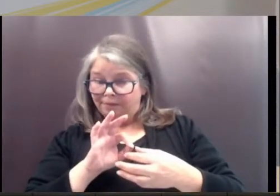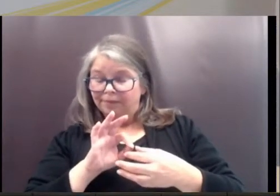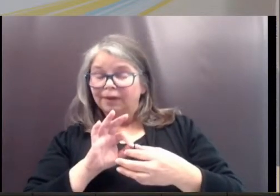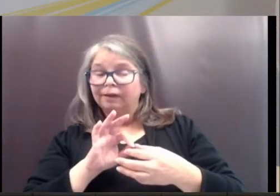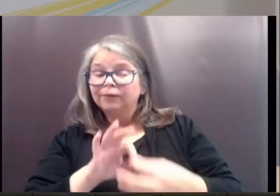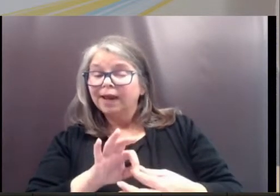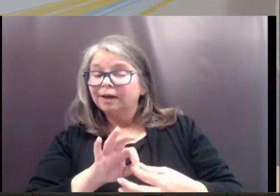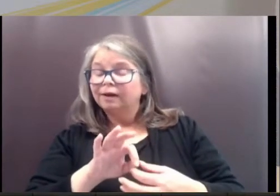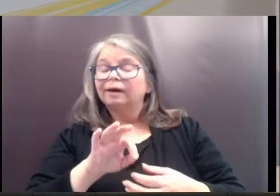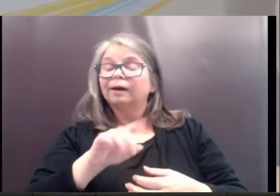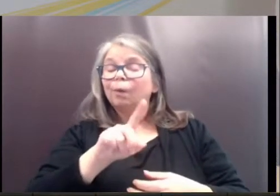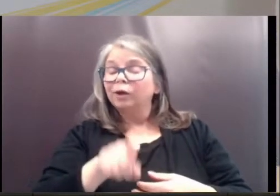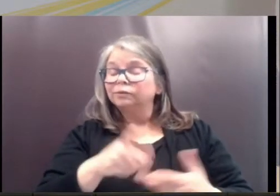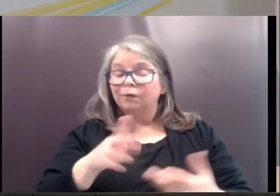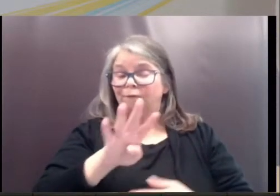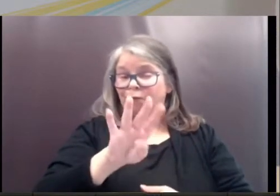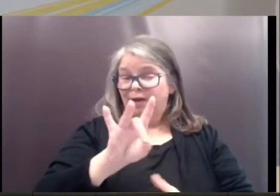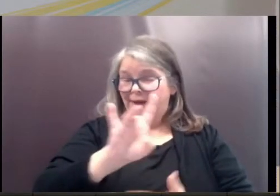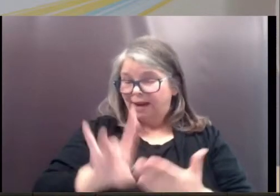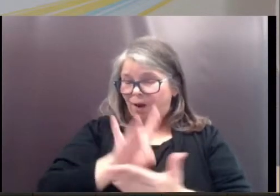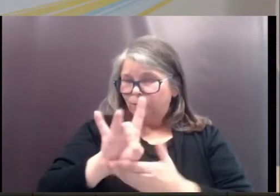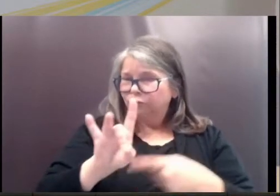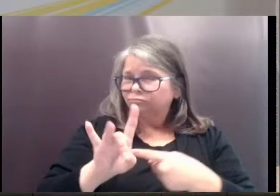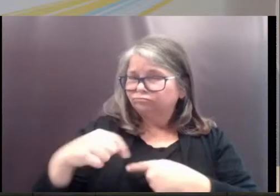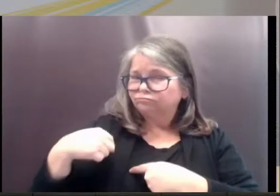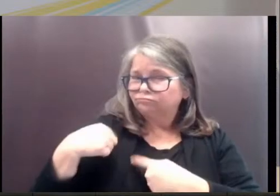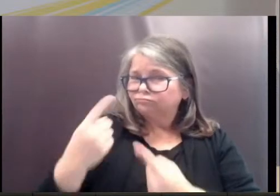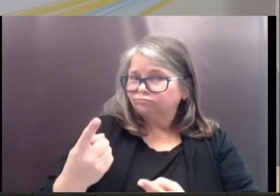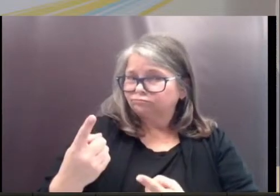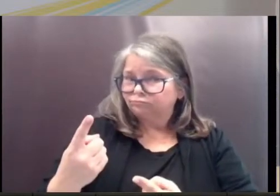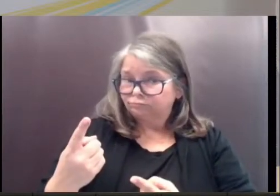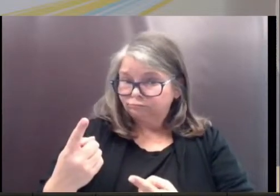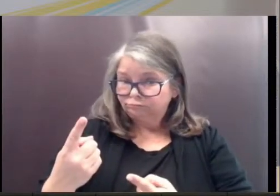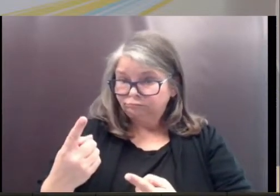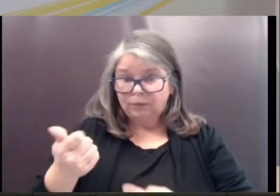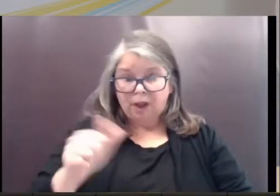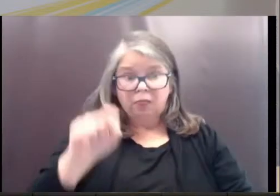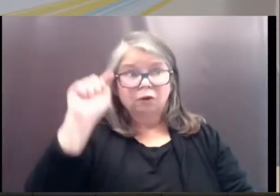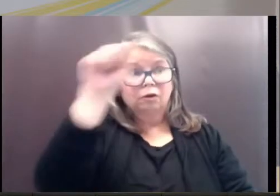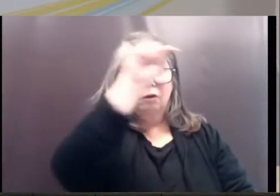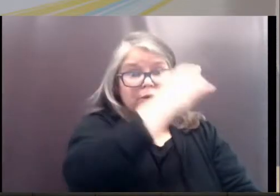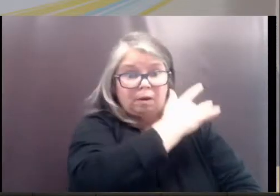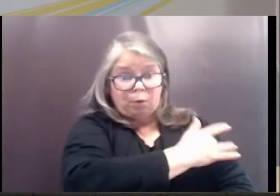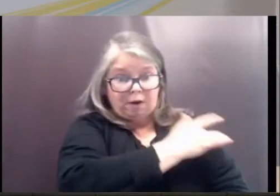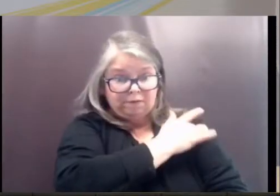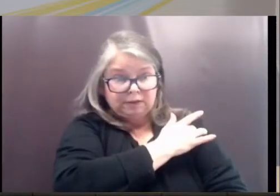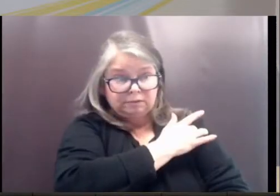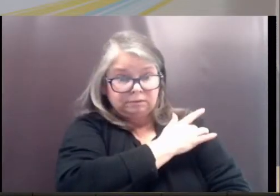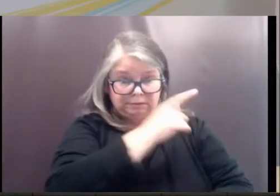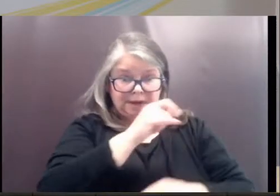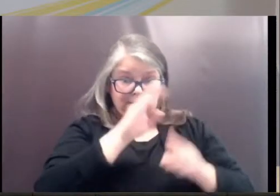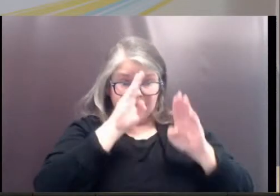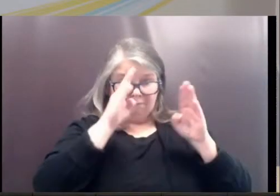I don't know if this is a move that's been sort of taken by other provinces of focusing testing on one age group, but